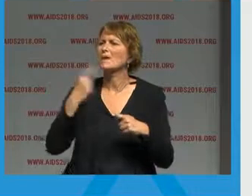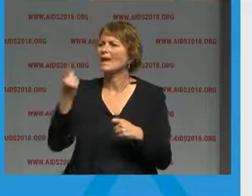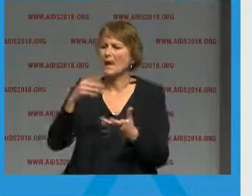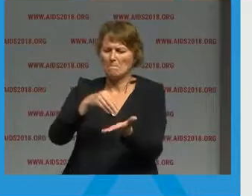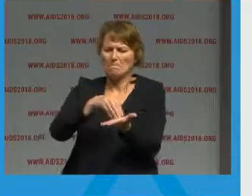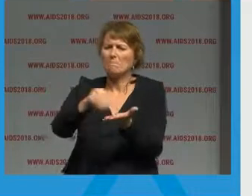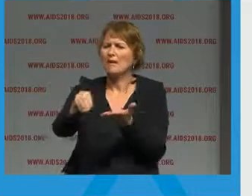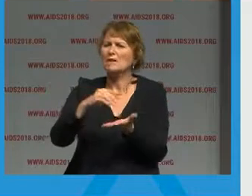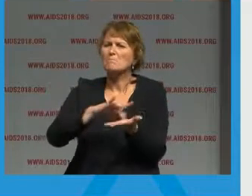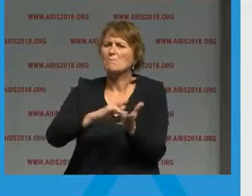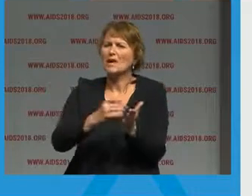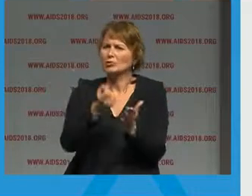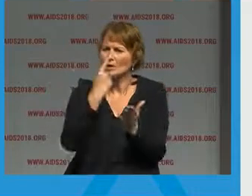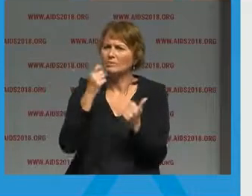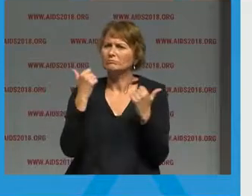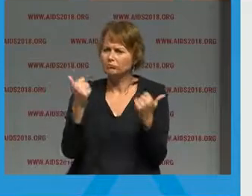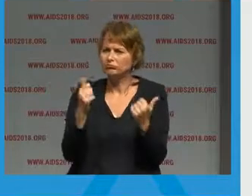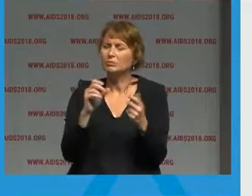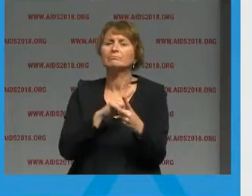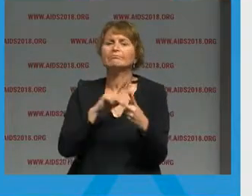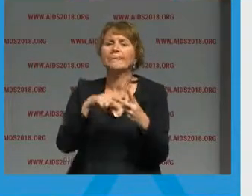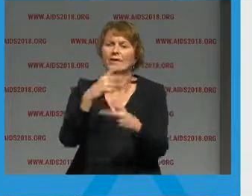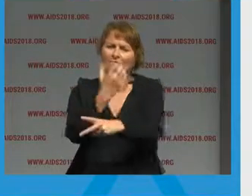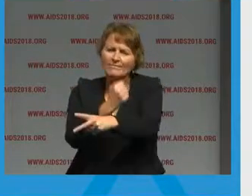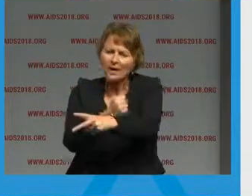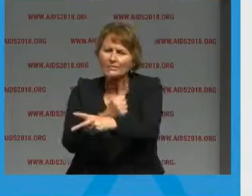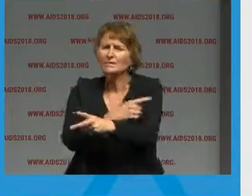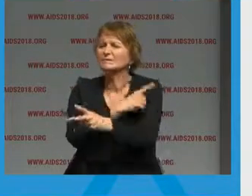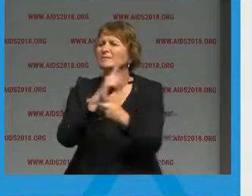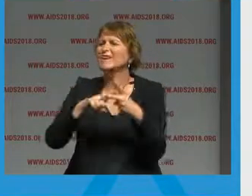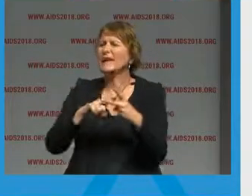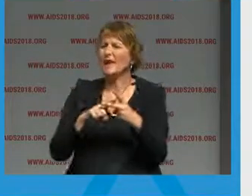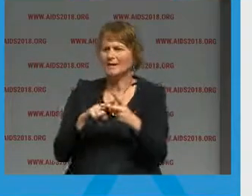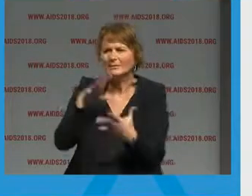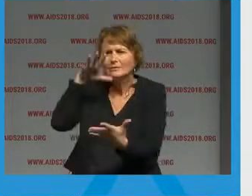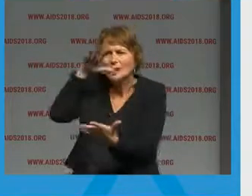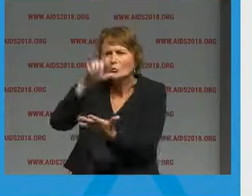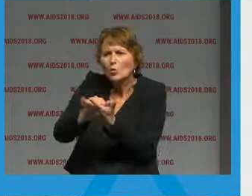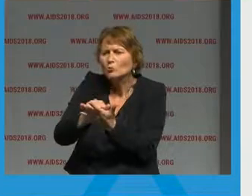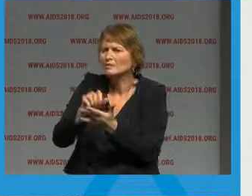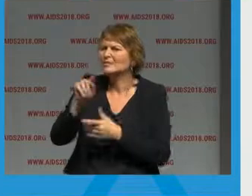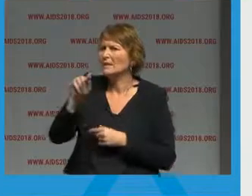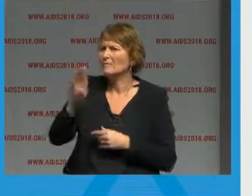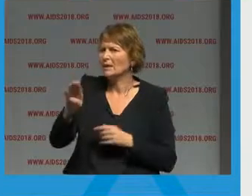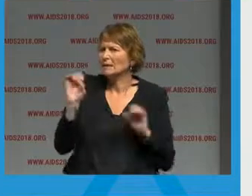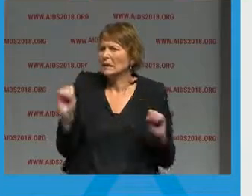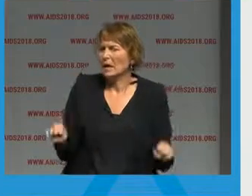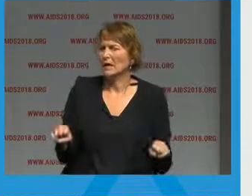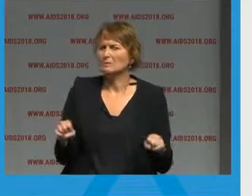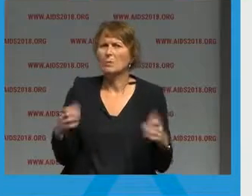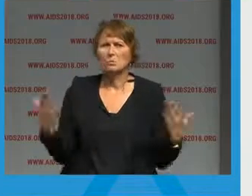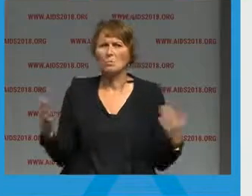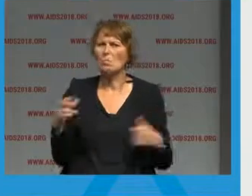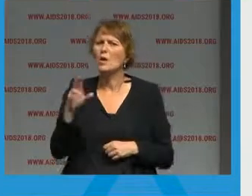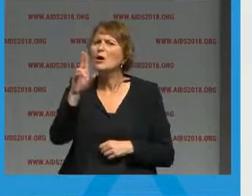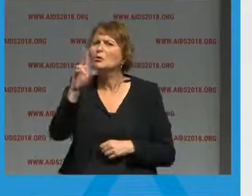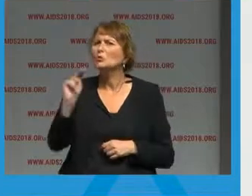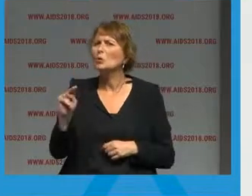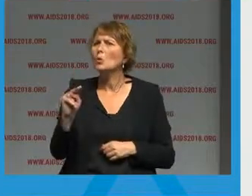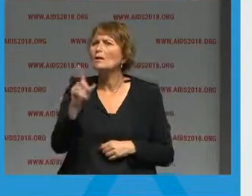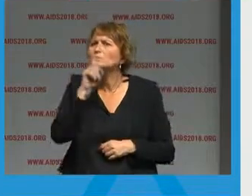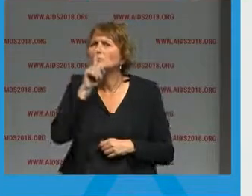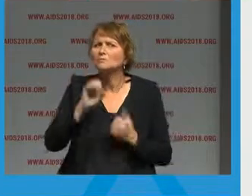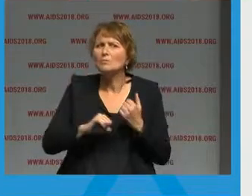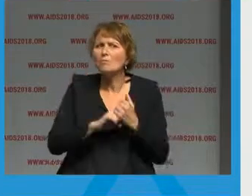medicines, vaccines, and diagnostic on TB. Why UN is silently supporting